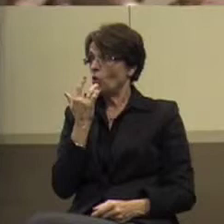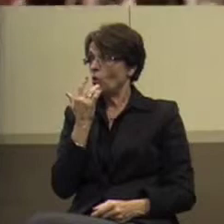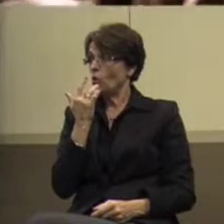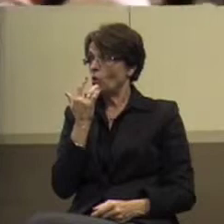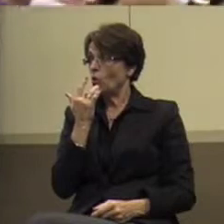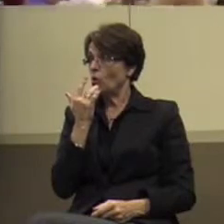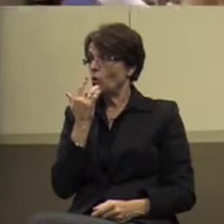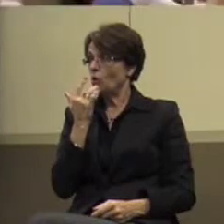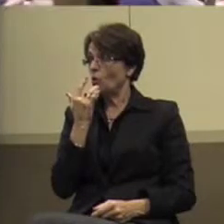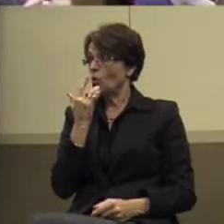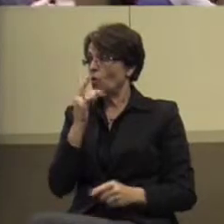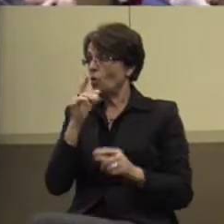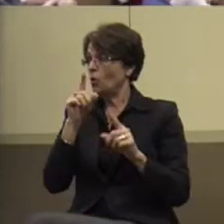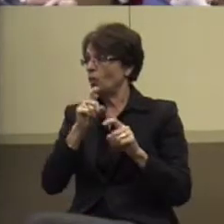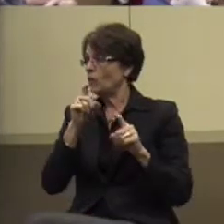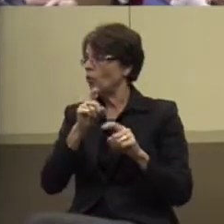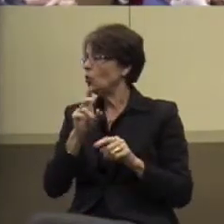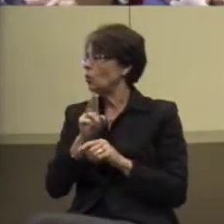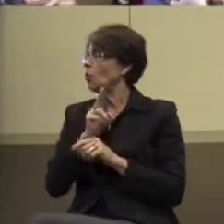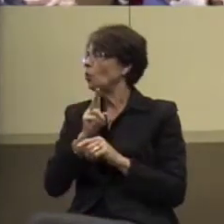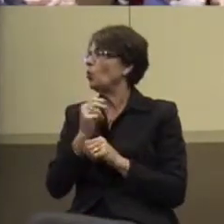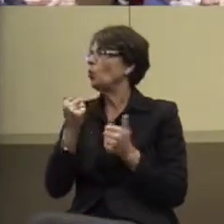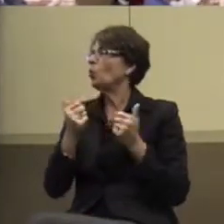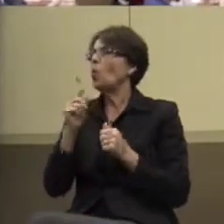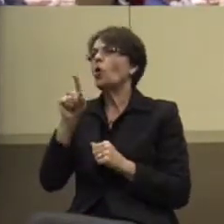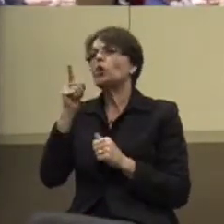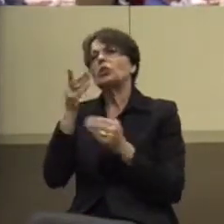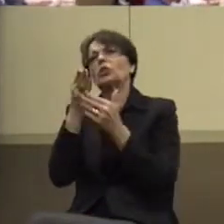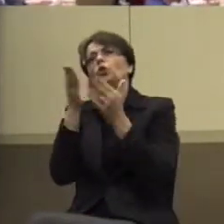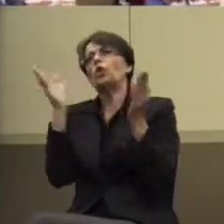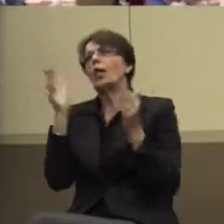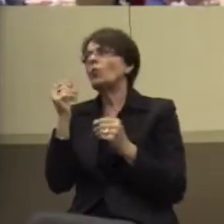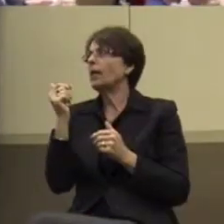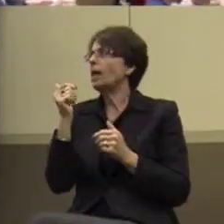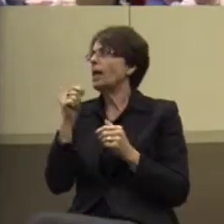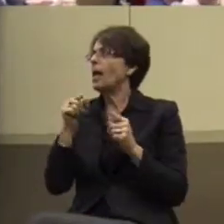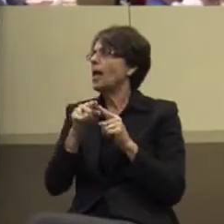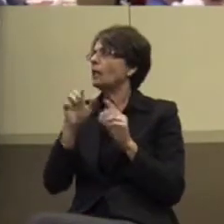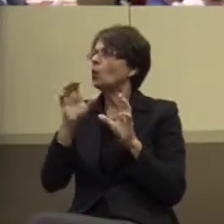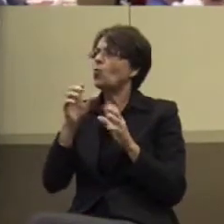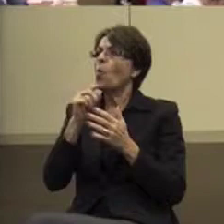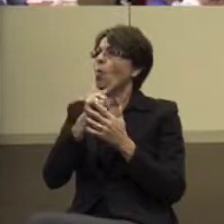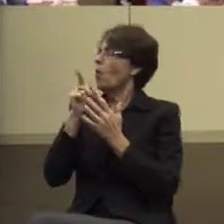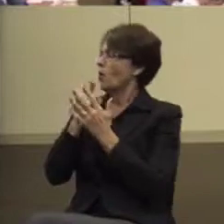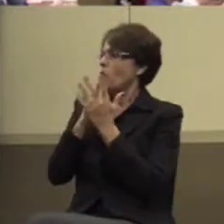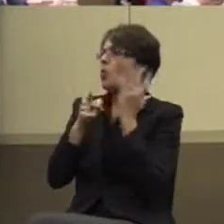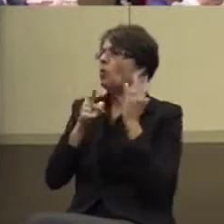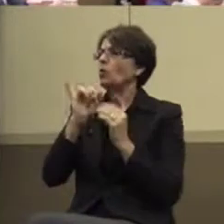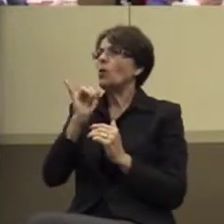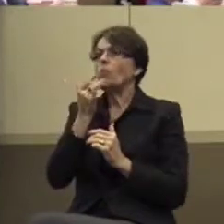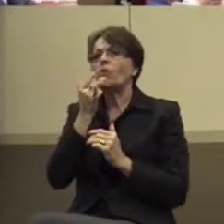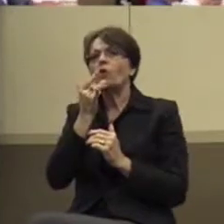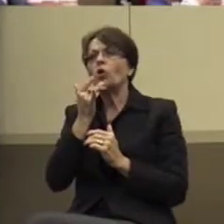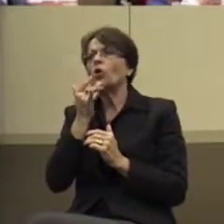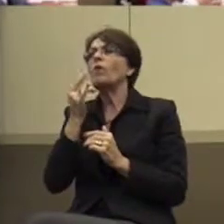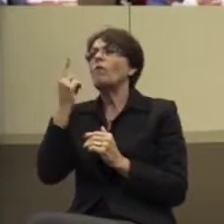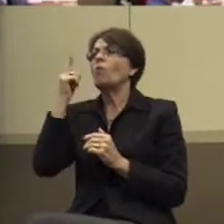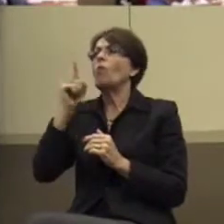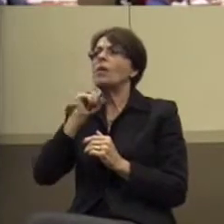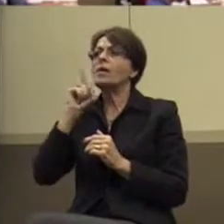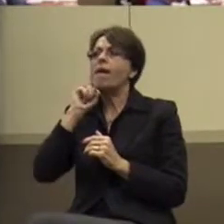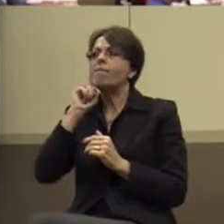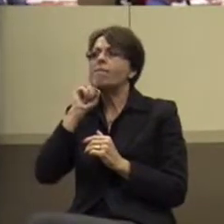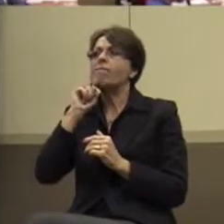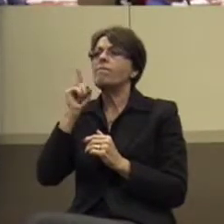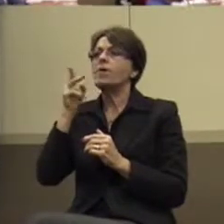Like, are these just generally are these as a group the preferred ones to use for adaptive behavior? These are the ones